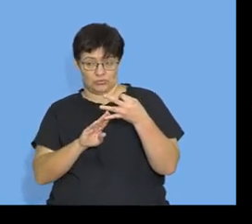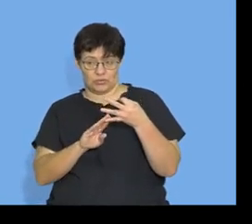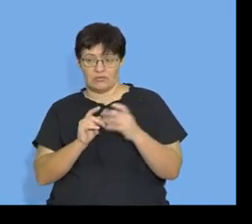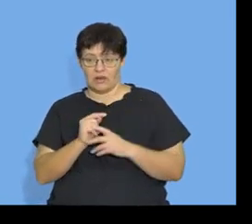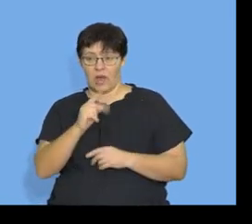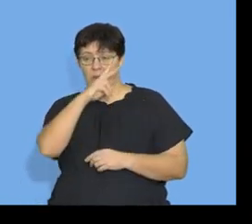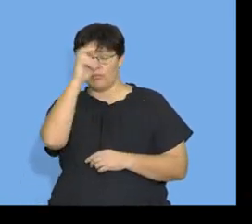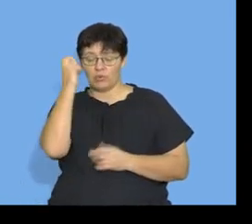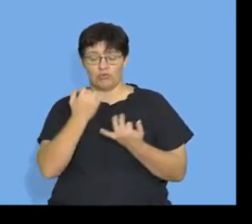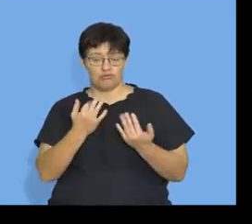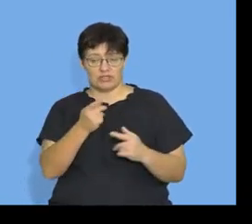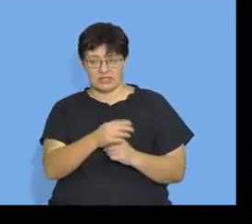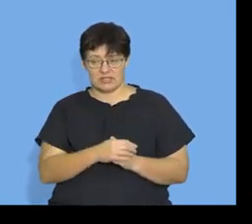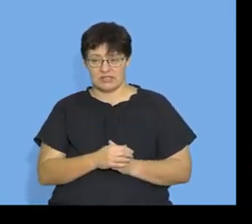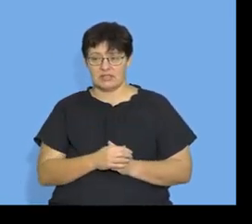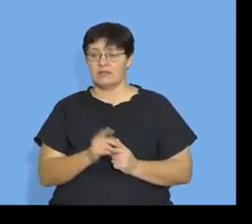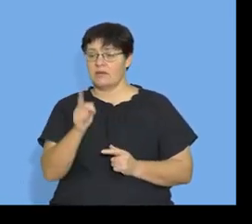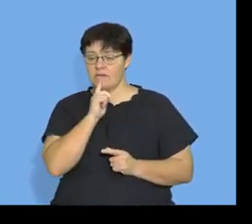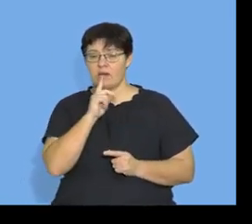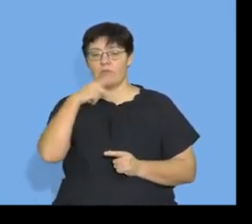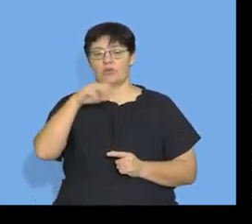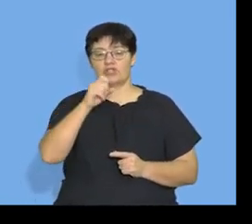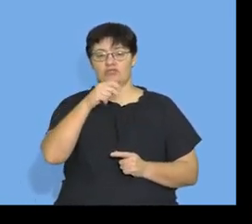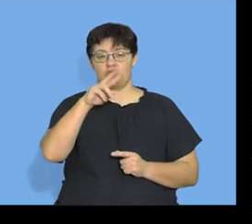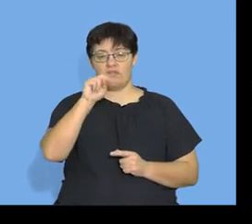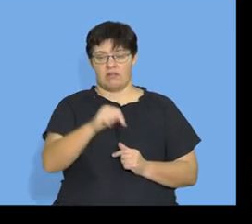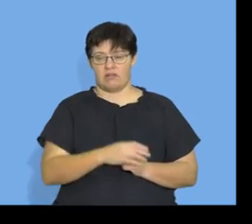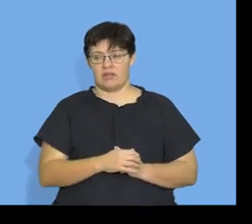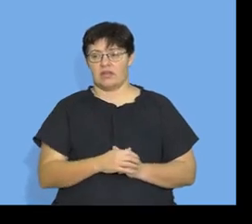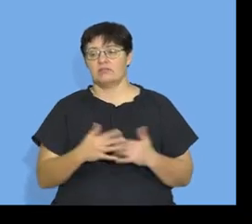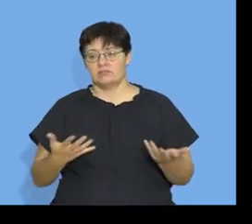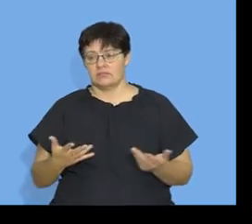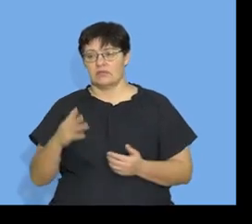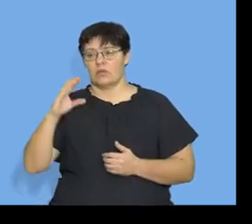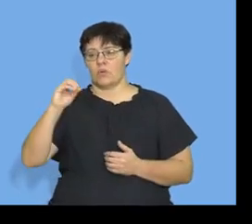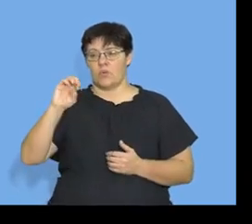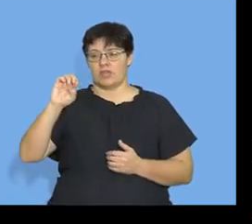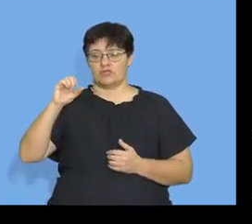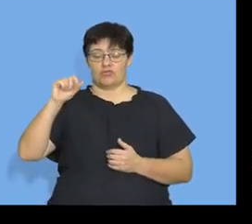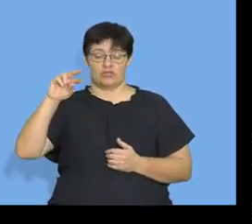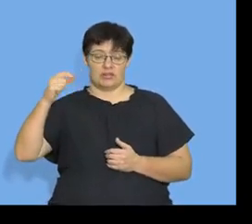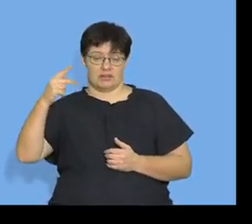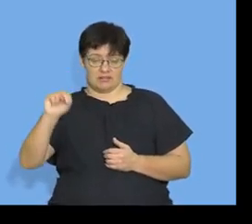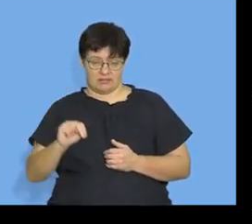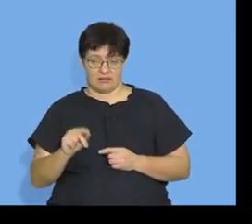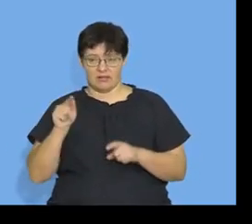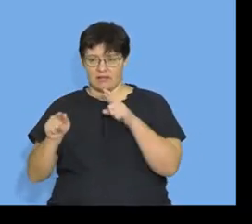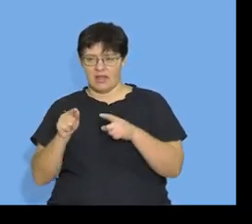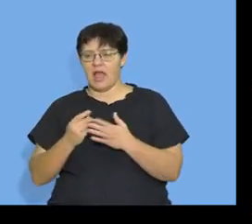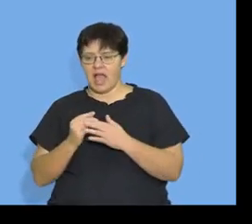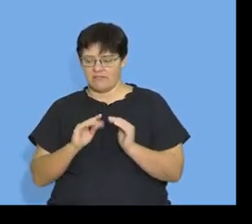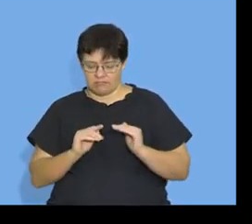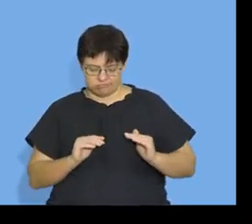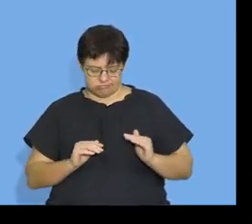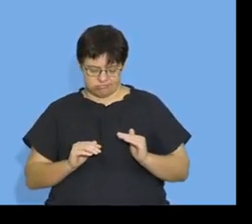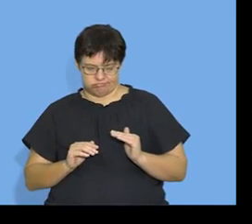are illustrated in blue and green, and these are progesterone and estrogen, we see